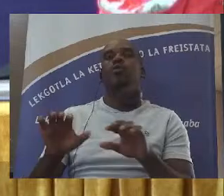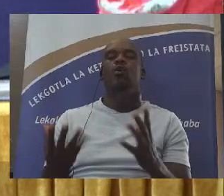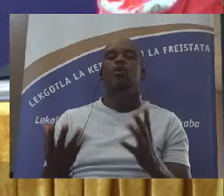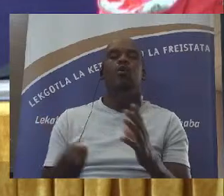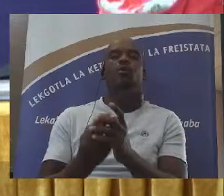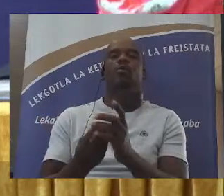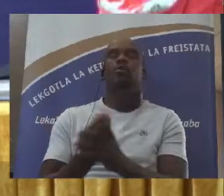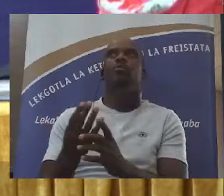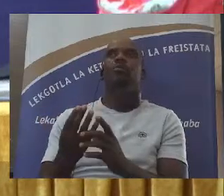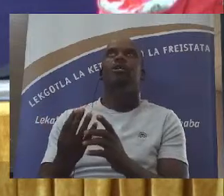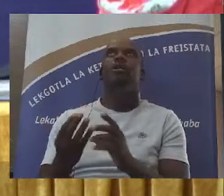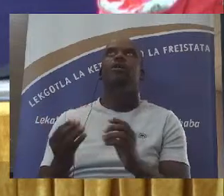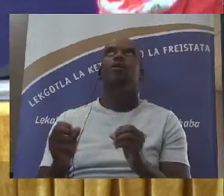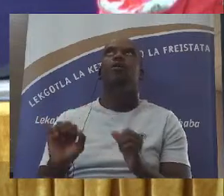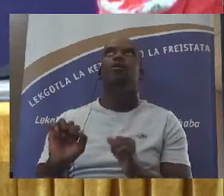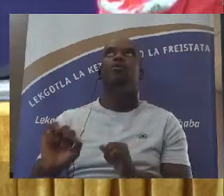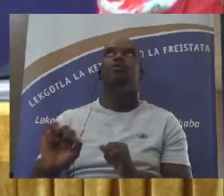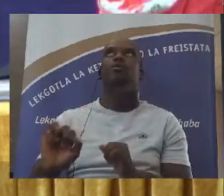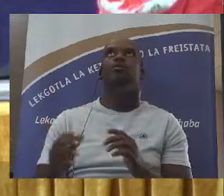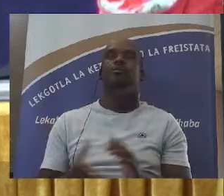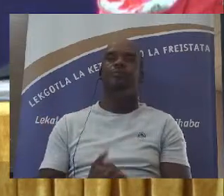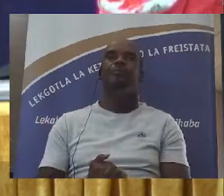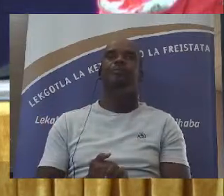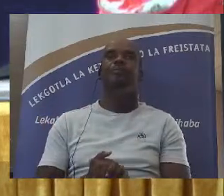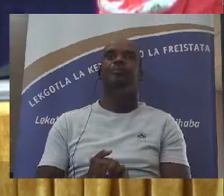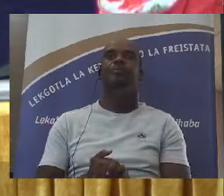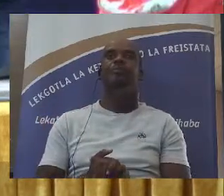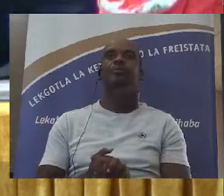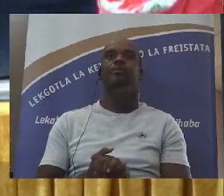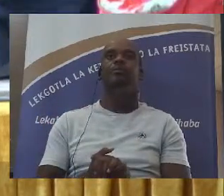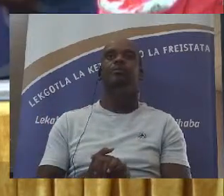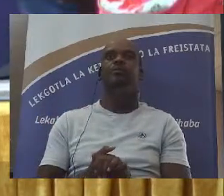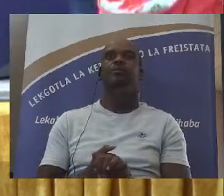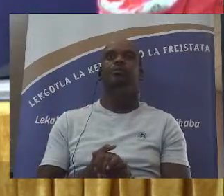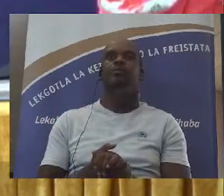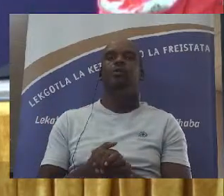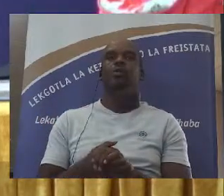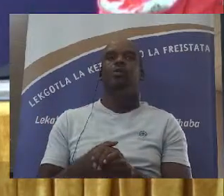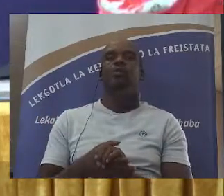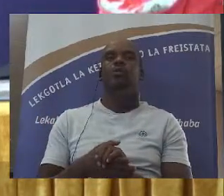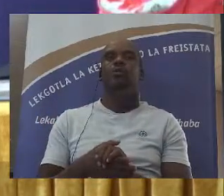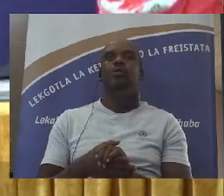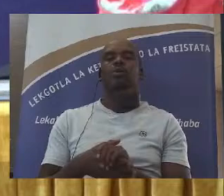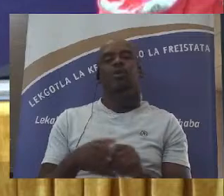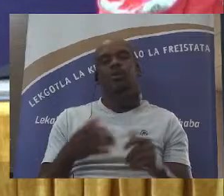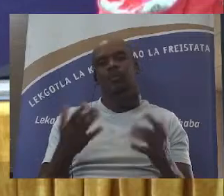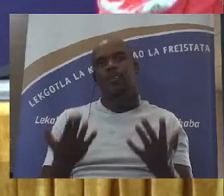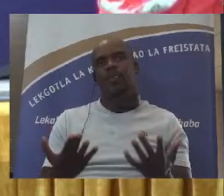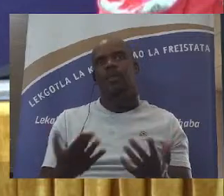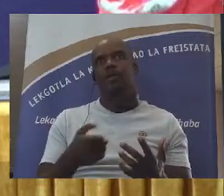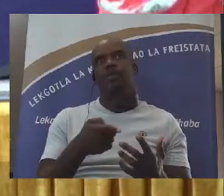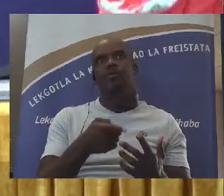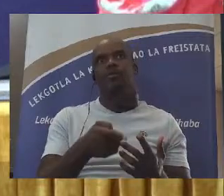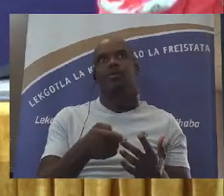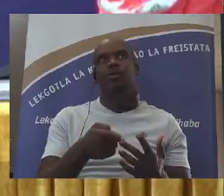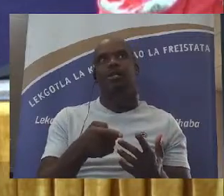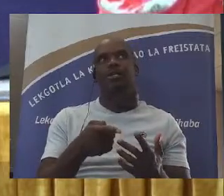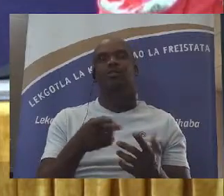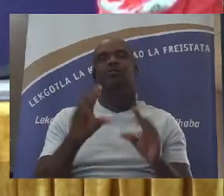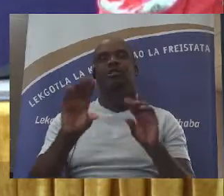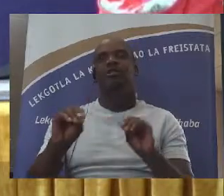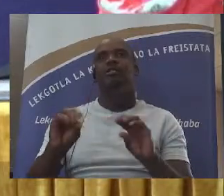permit. Terms and conditions here are under BEE, Social and Labor